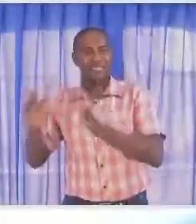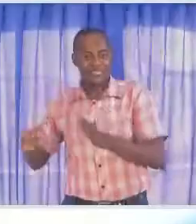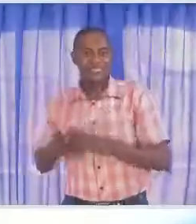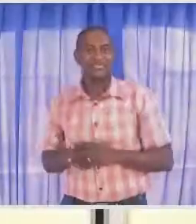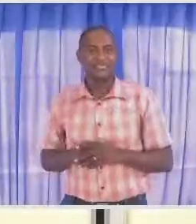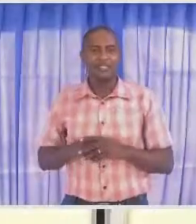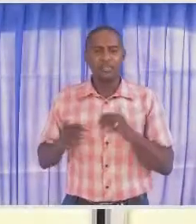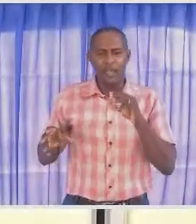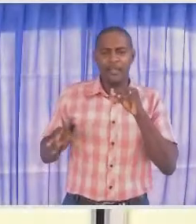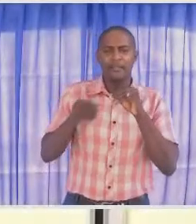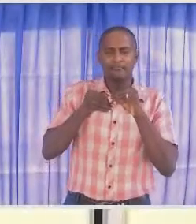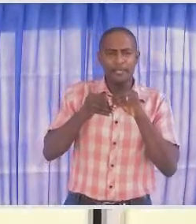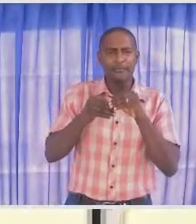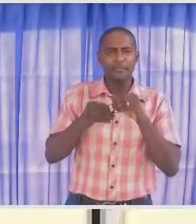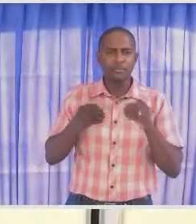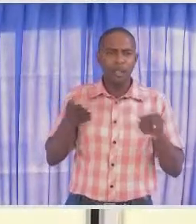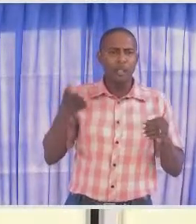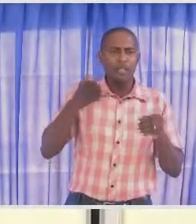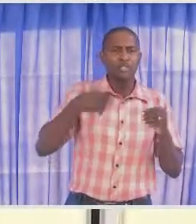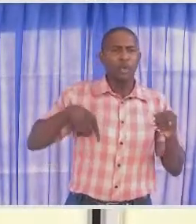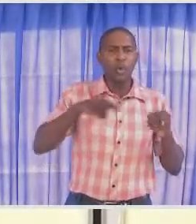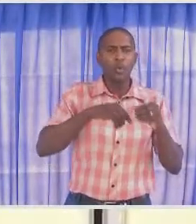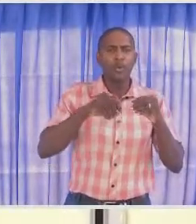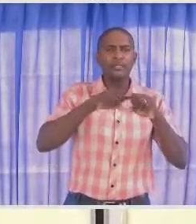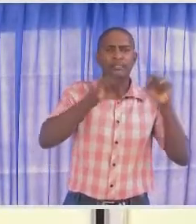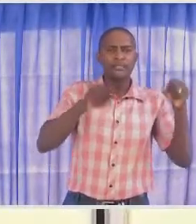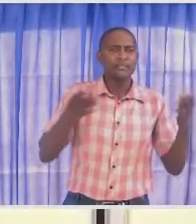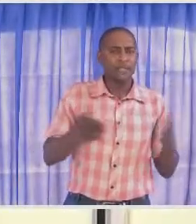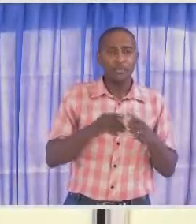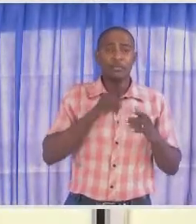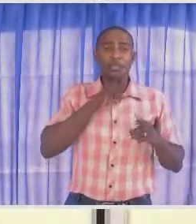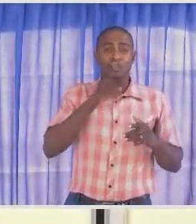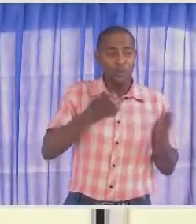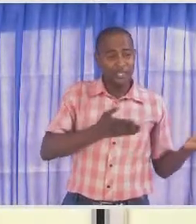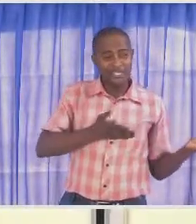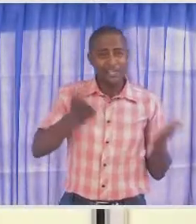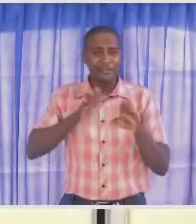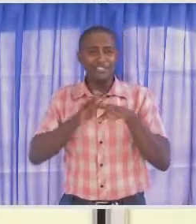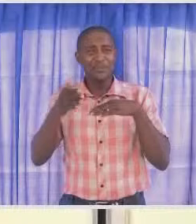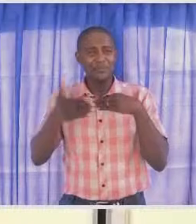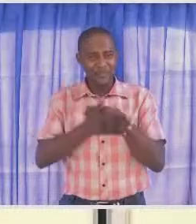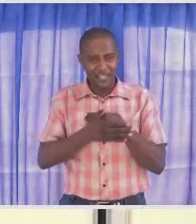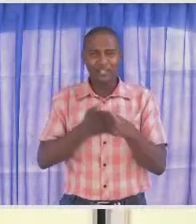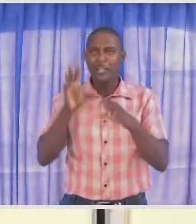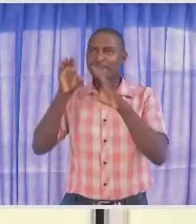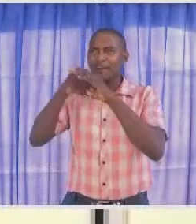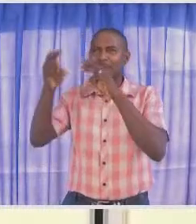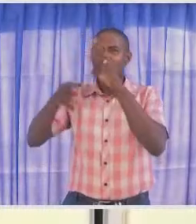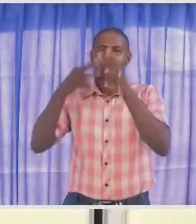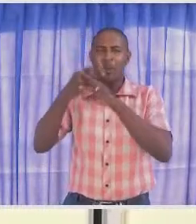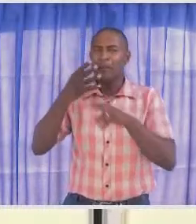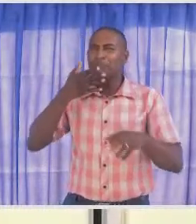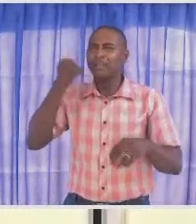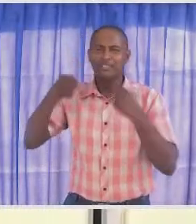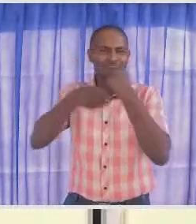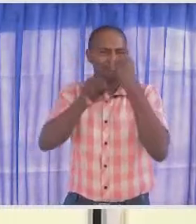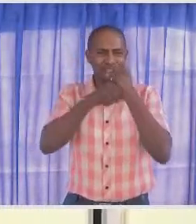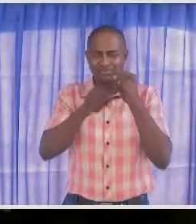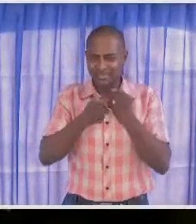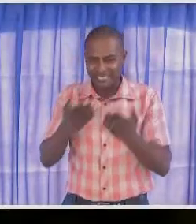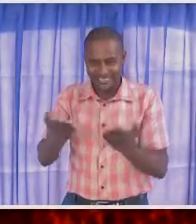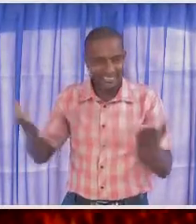chain development, to ensure that we're taking Jamaica to the world, not just by way of our fresh produce, but by some